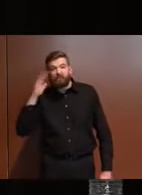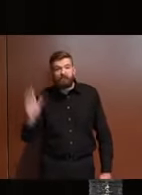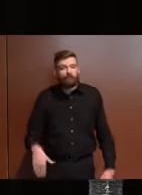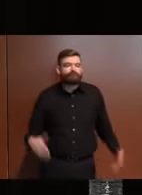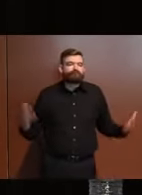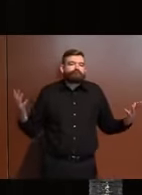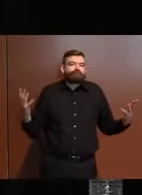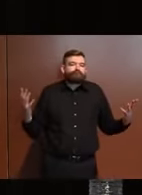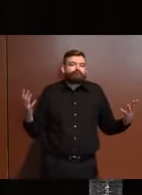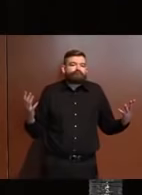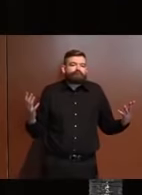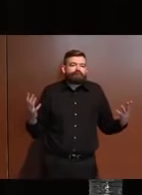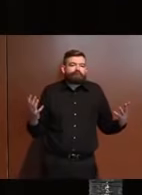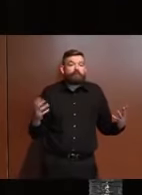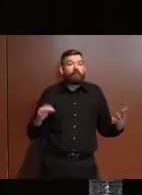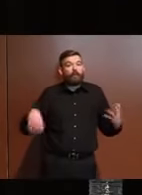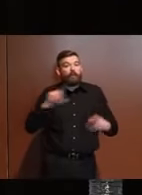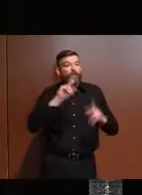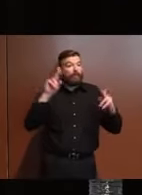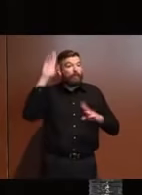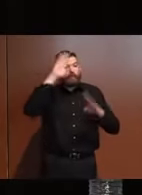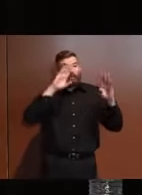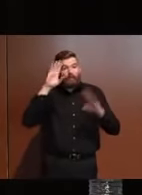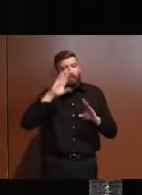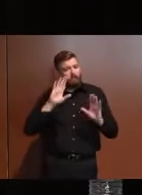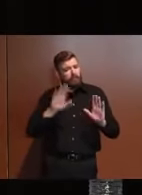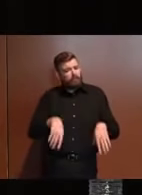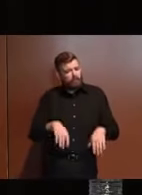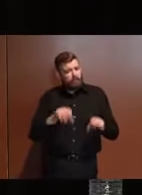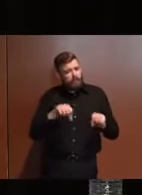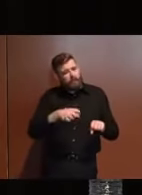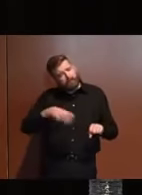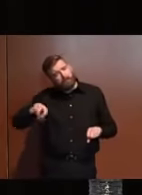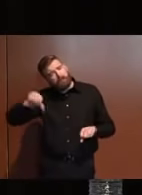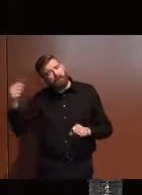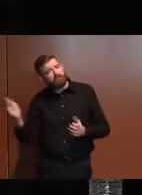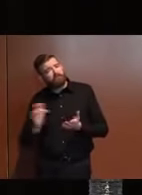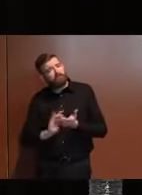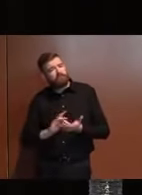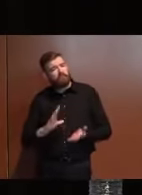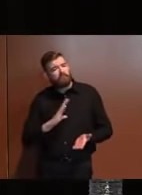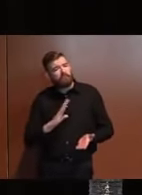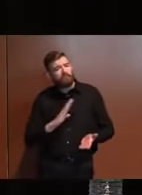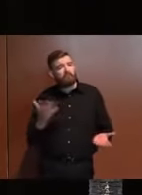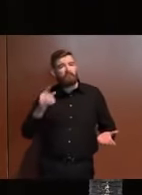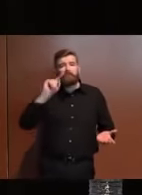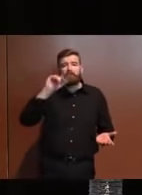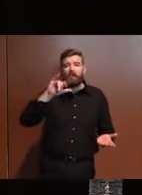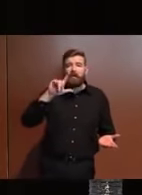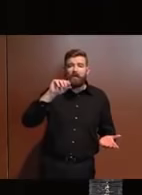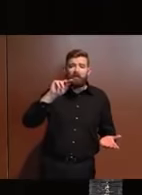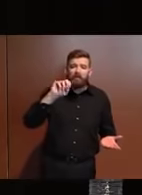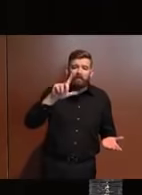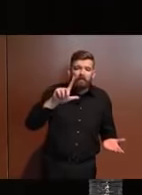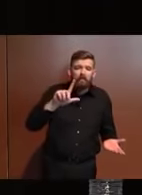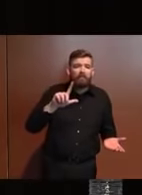people are concerned, they could switch to a different class of medicines that include acetaminophen, which is commonly known as Tylenol